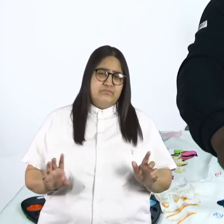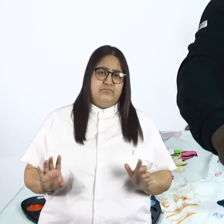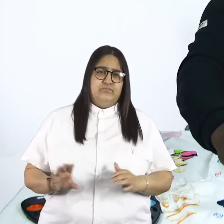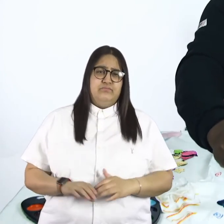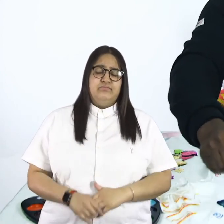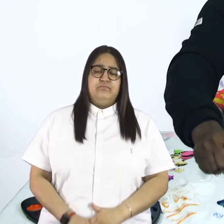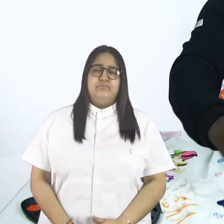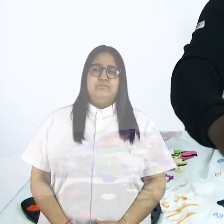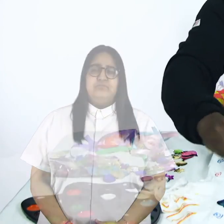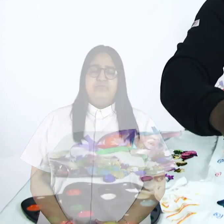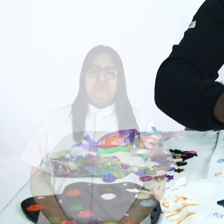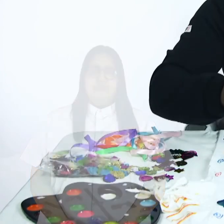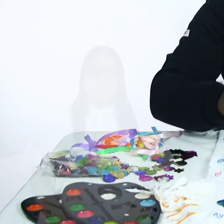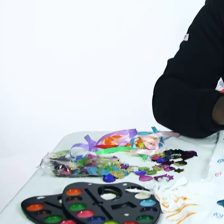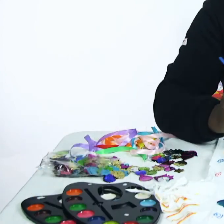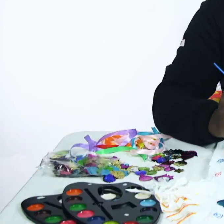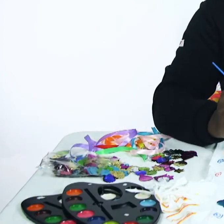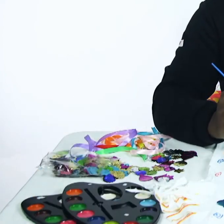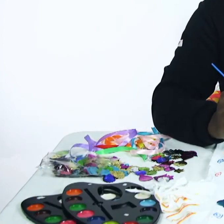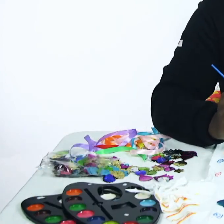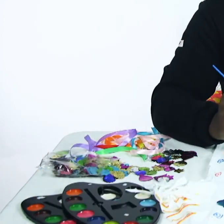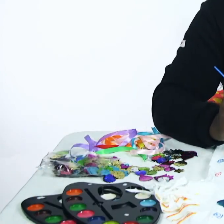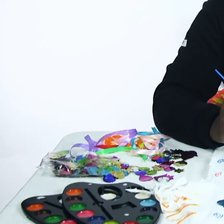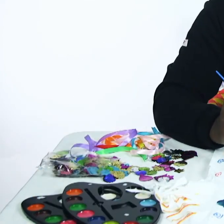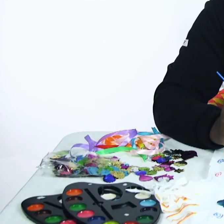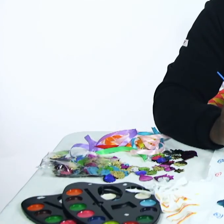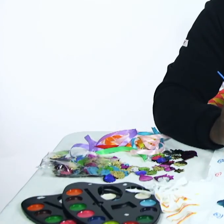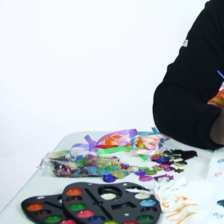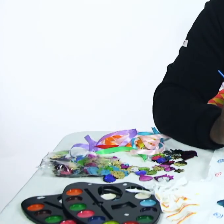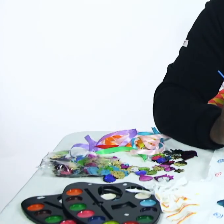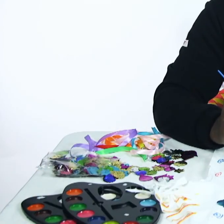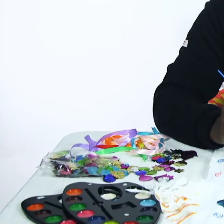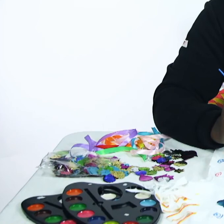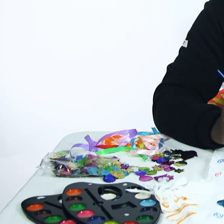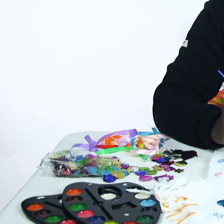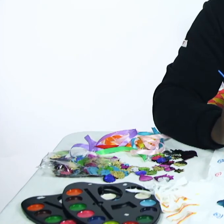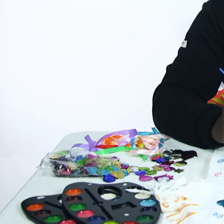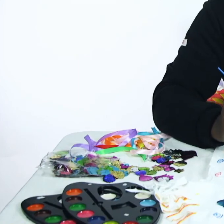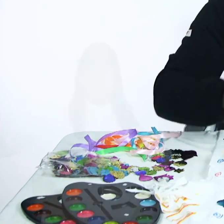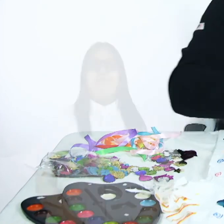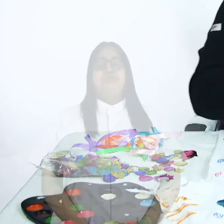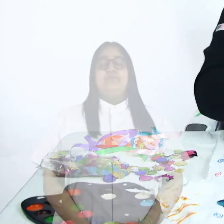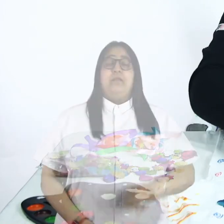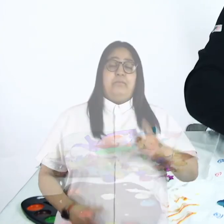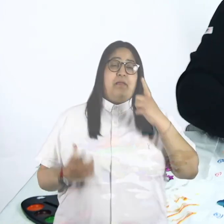draw a star out of glue and then pour the glue over it. But just be careful, it's going to be messy.